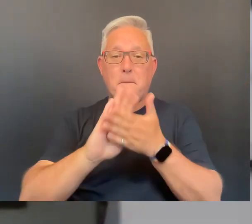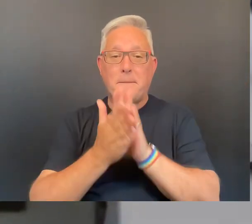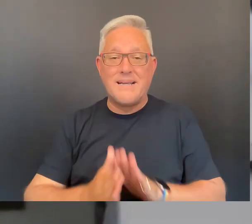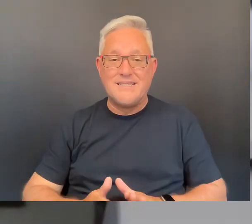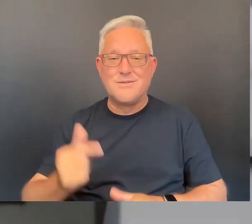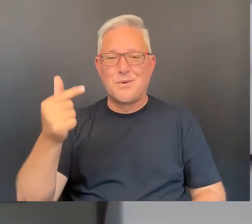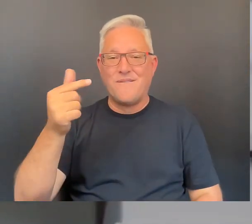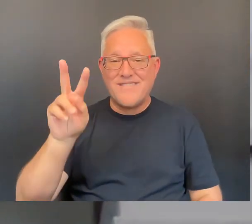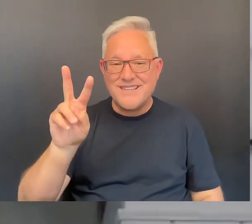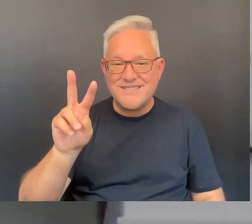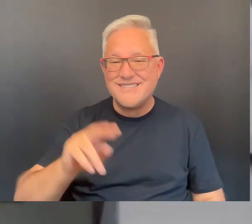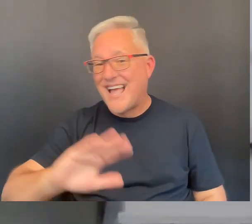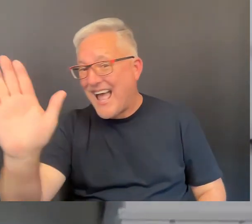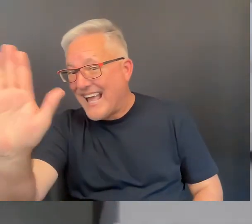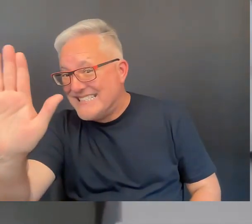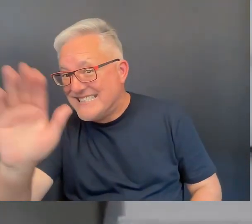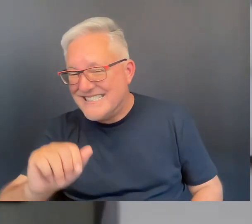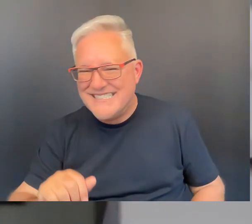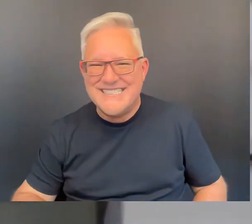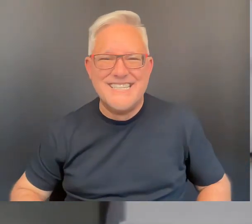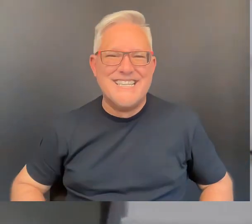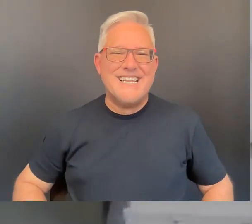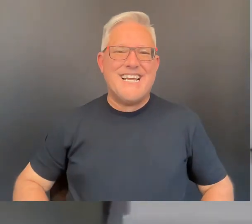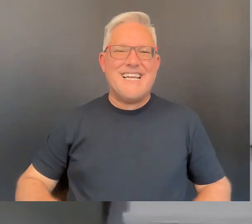Valley. Yeah, hi, Barb.